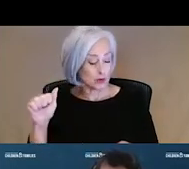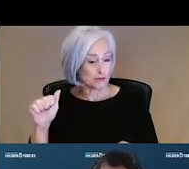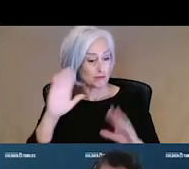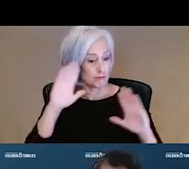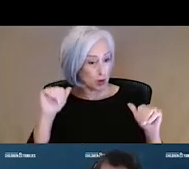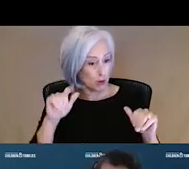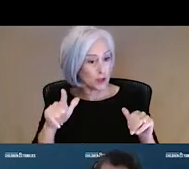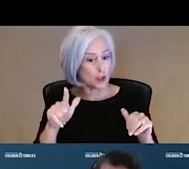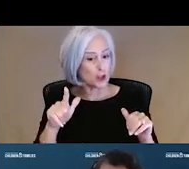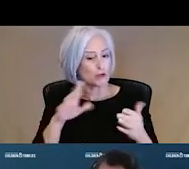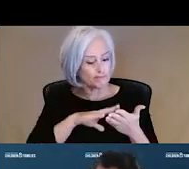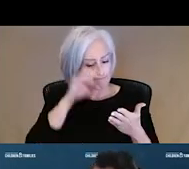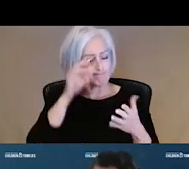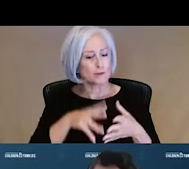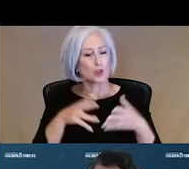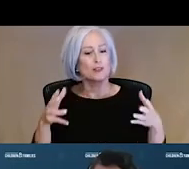us today.